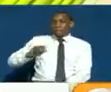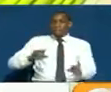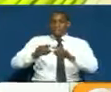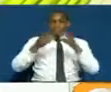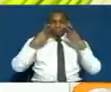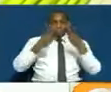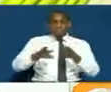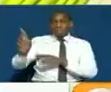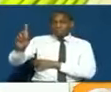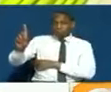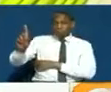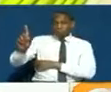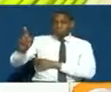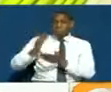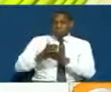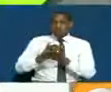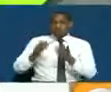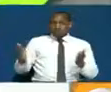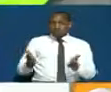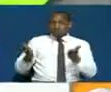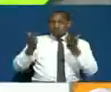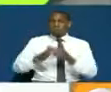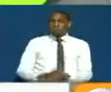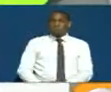Vile tumeona Nairobi inasisimuka.